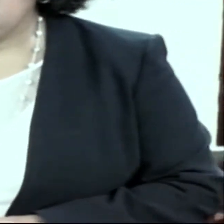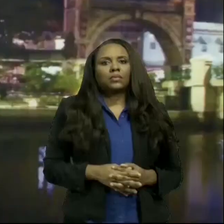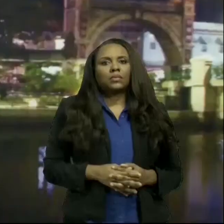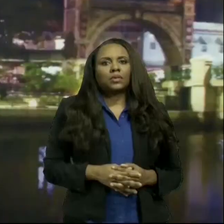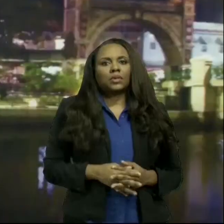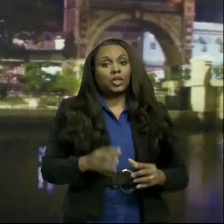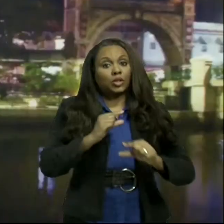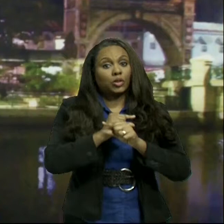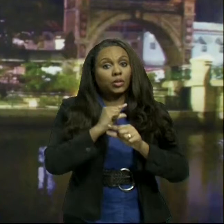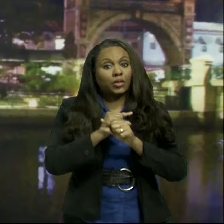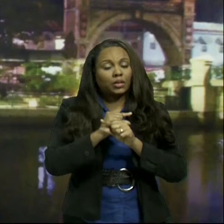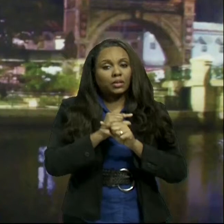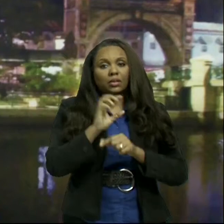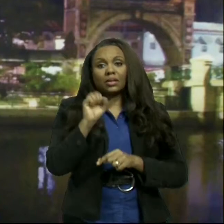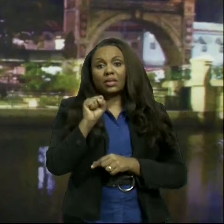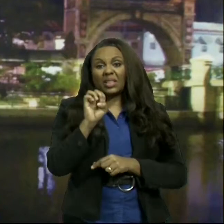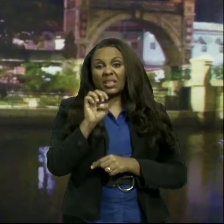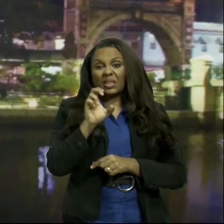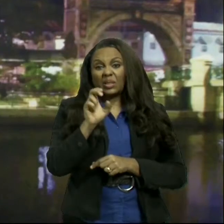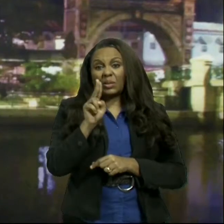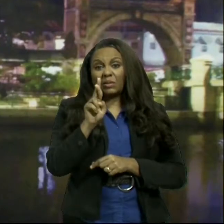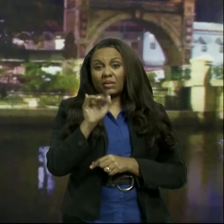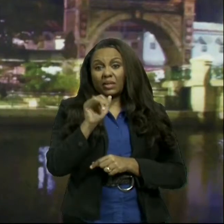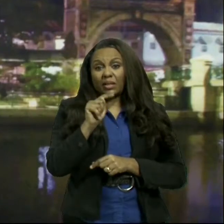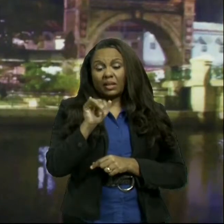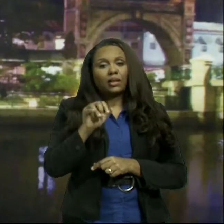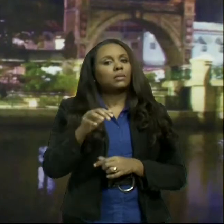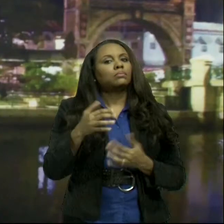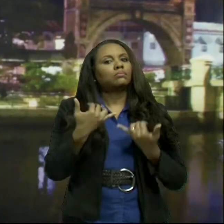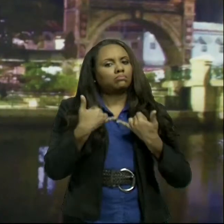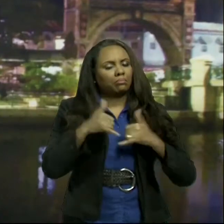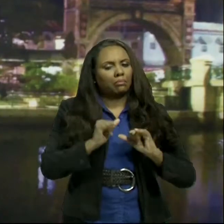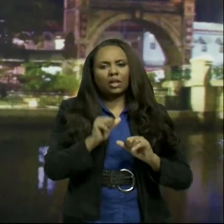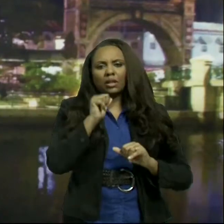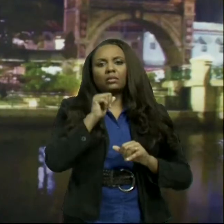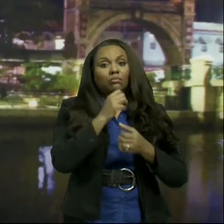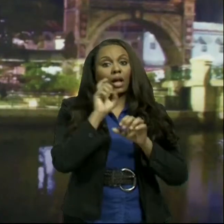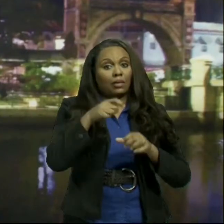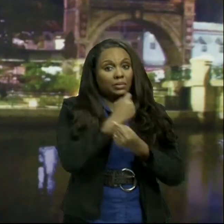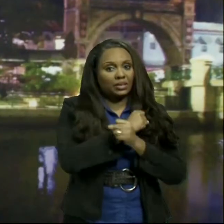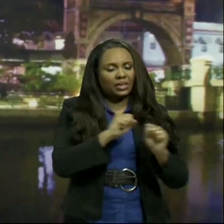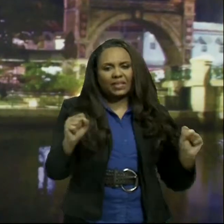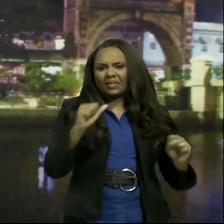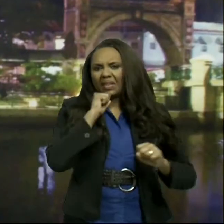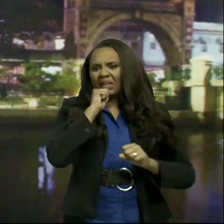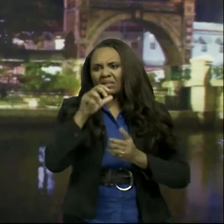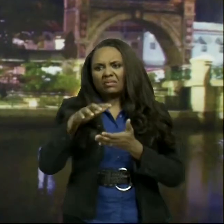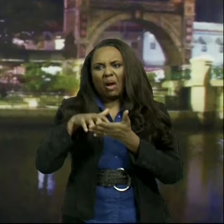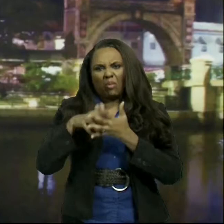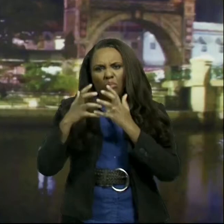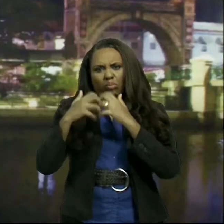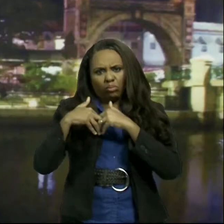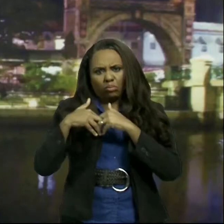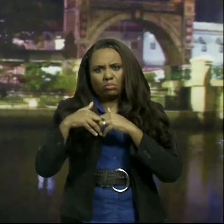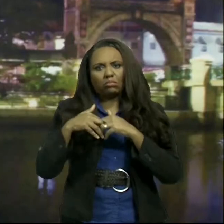individuals. Well, as it relates to security, Senator Moore stresses that it will not be